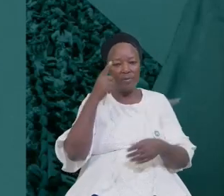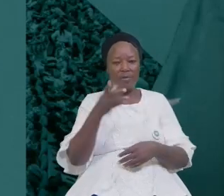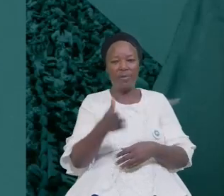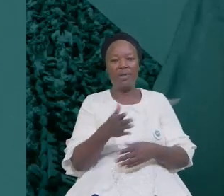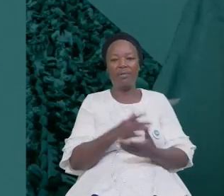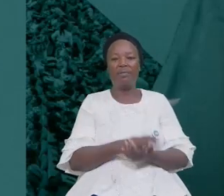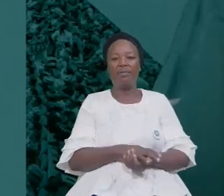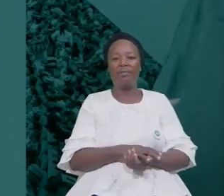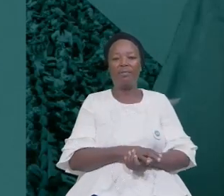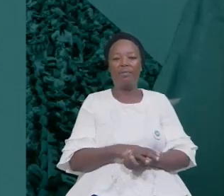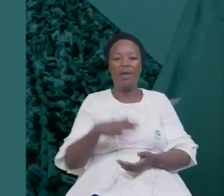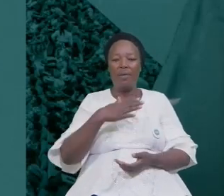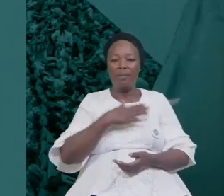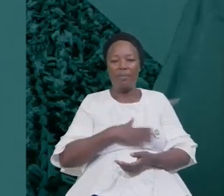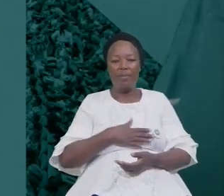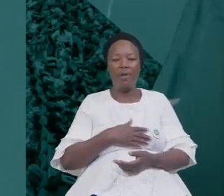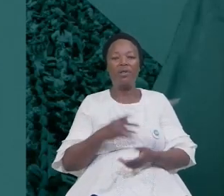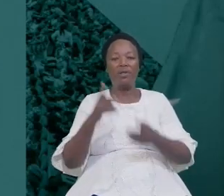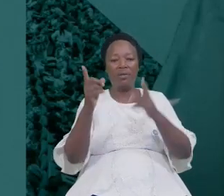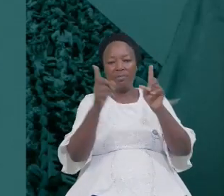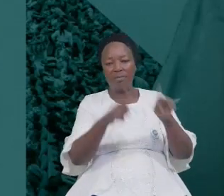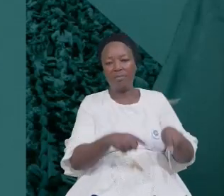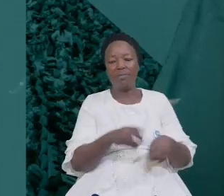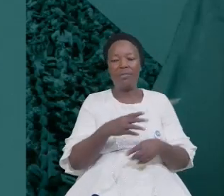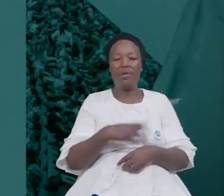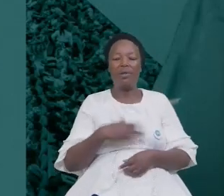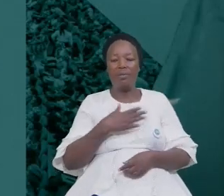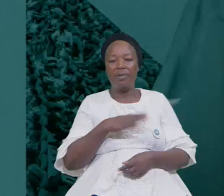Please attend.